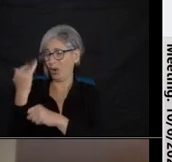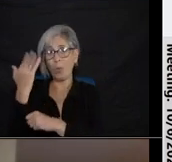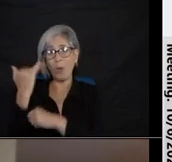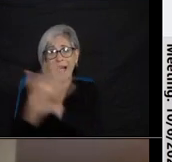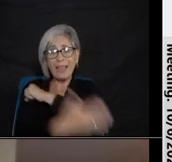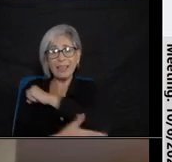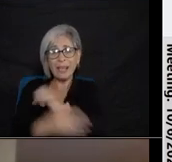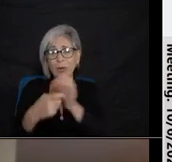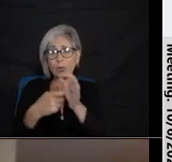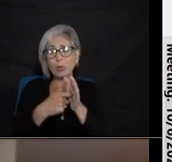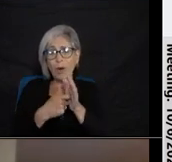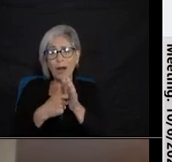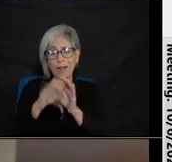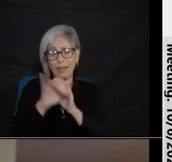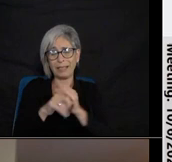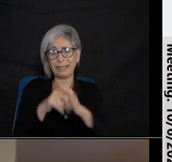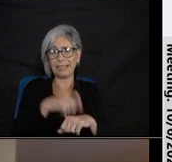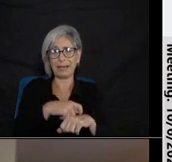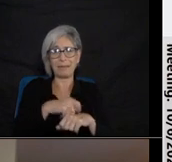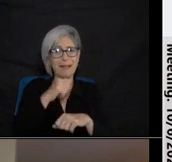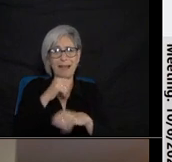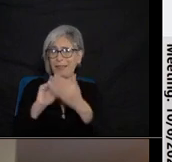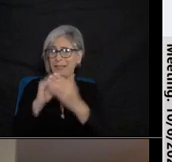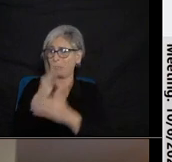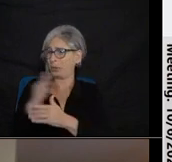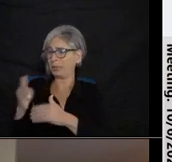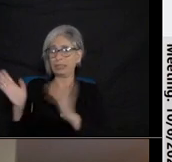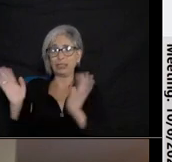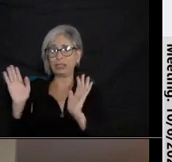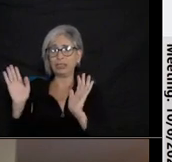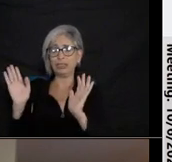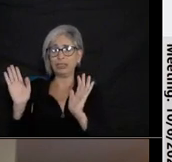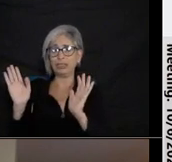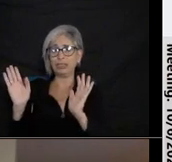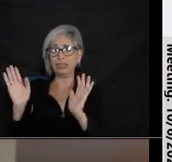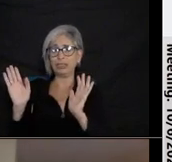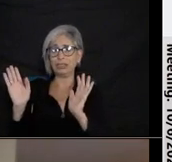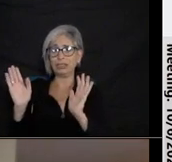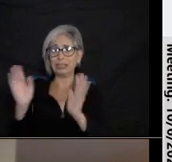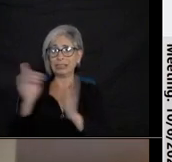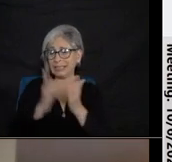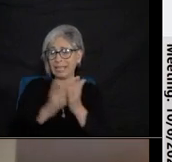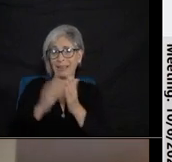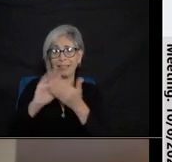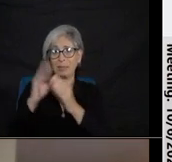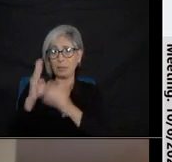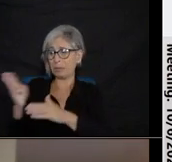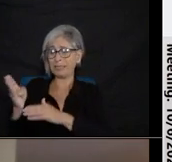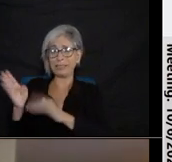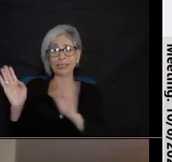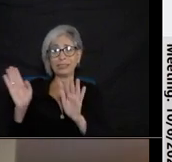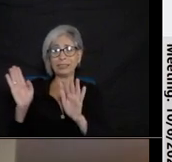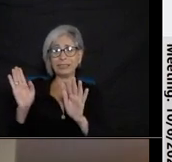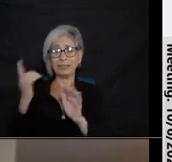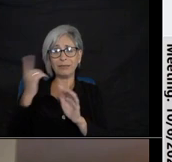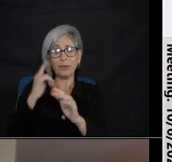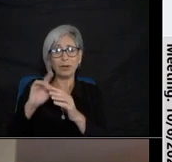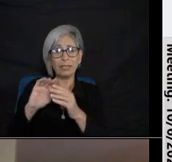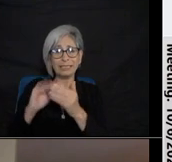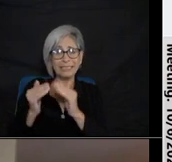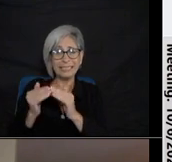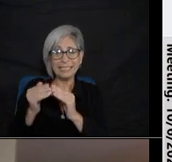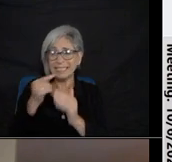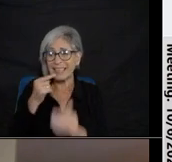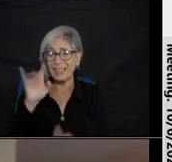only required it at the time, not the city of Boynton. I didn't design these plans for the city of Boynton Beach for annexation of the city. He stated